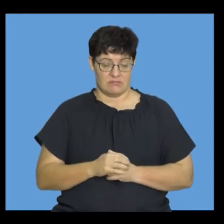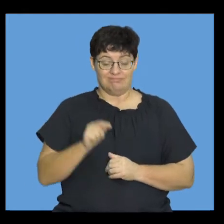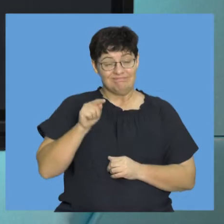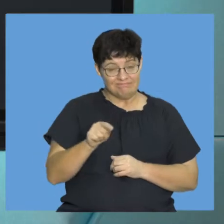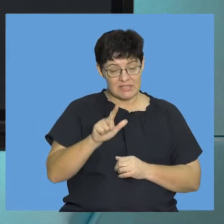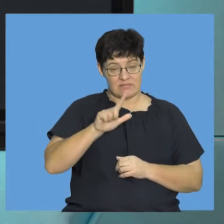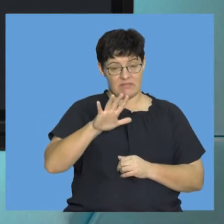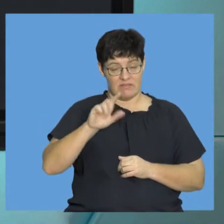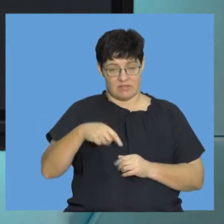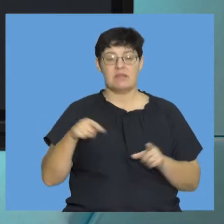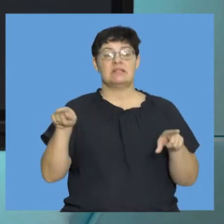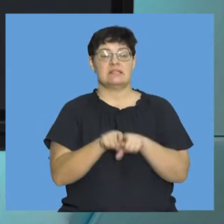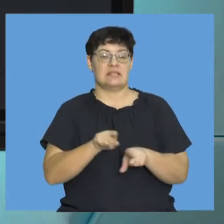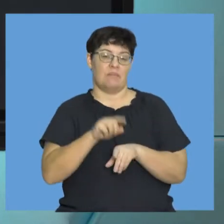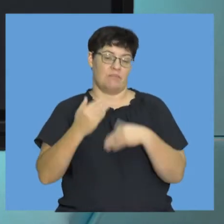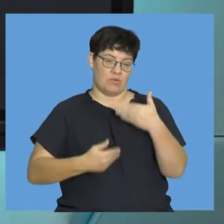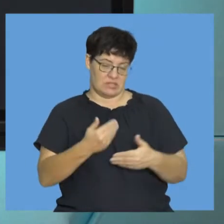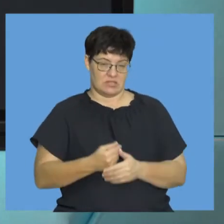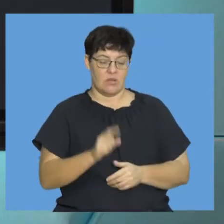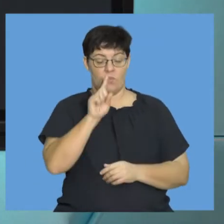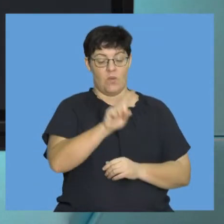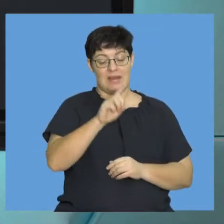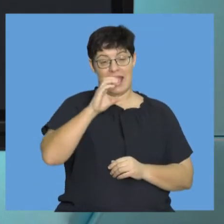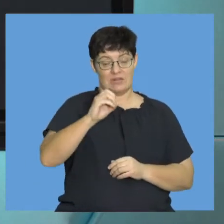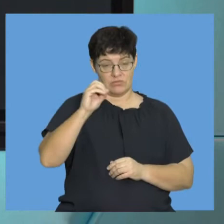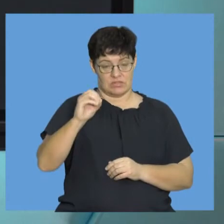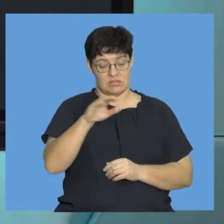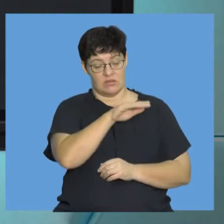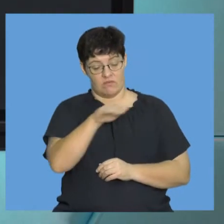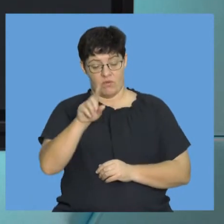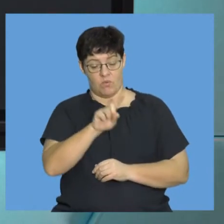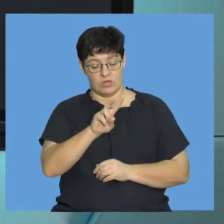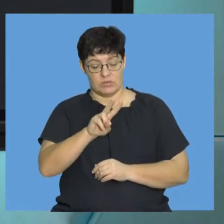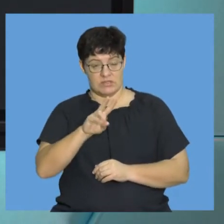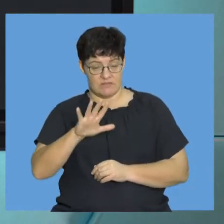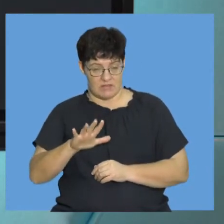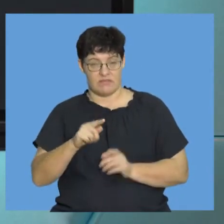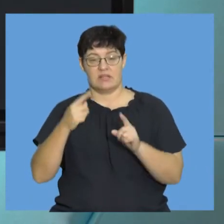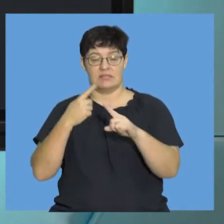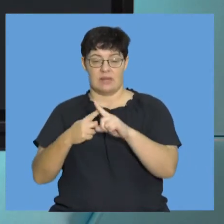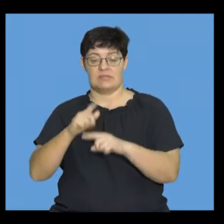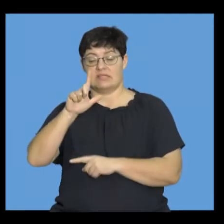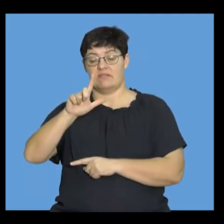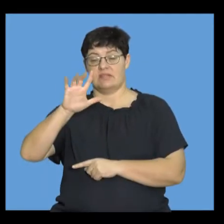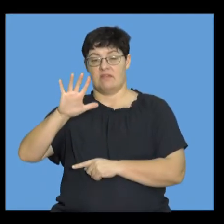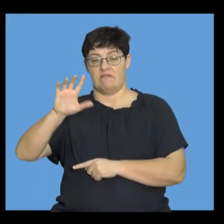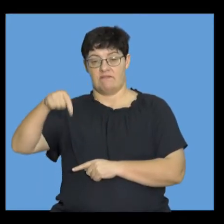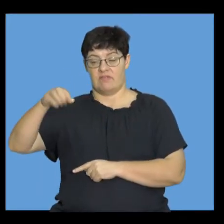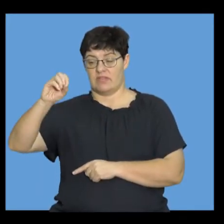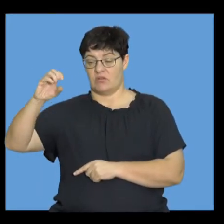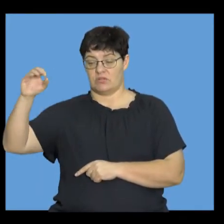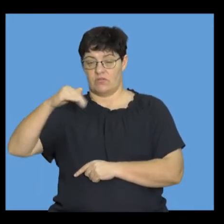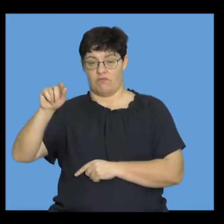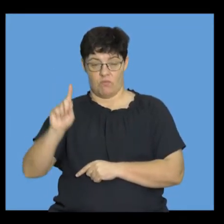75,000, same procedure, 100 over 125 times 75,000 over 1 will give you a figure